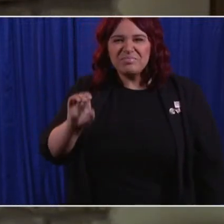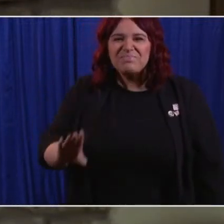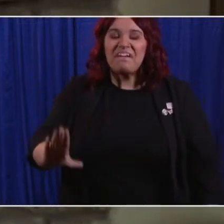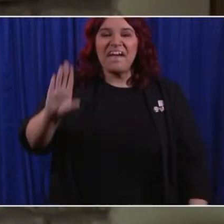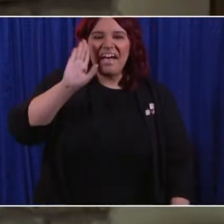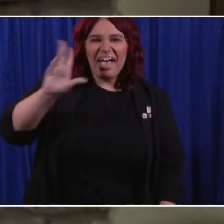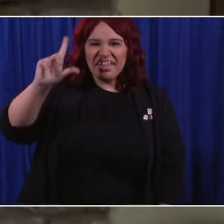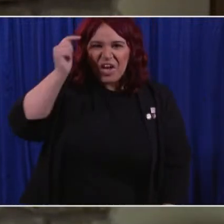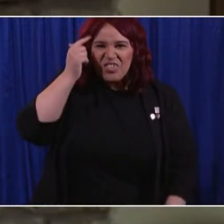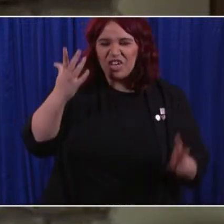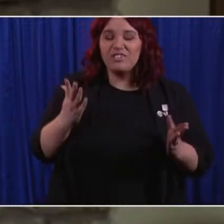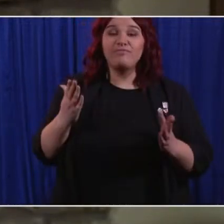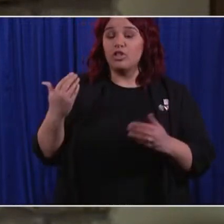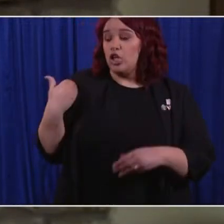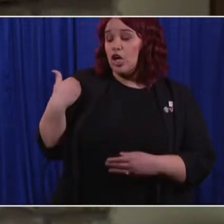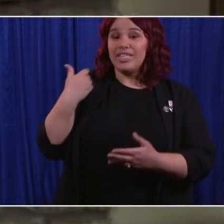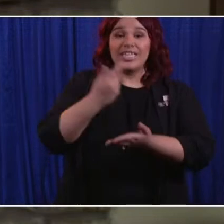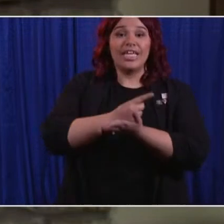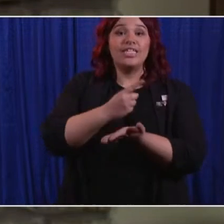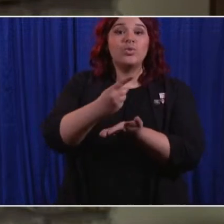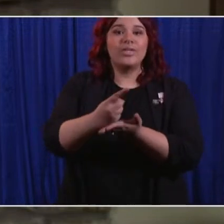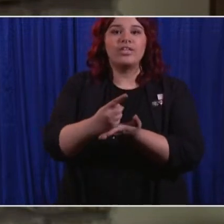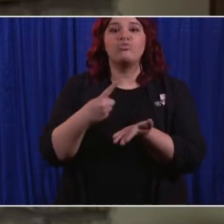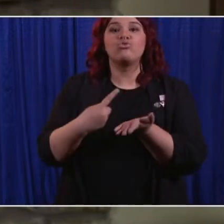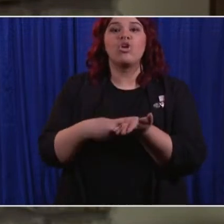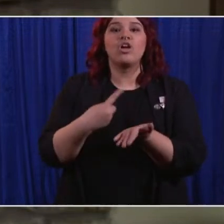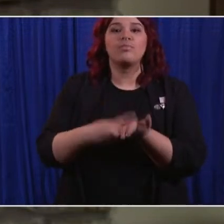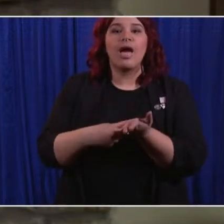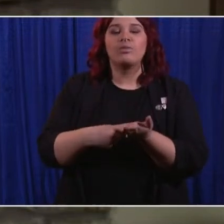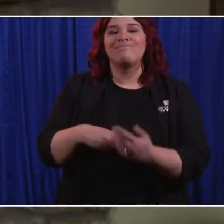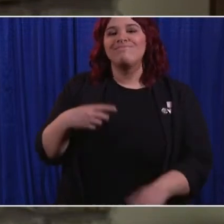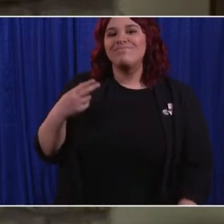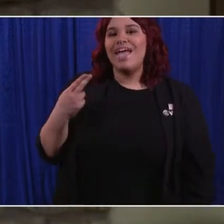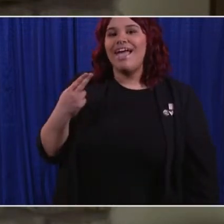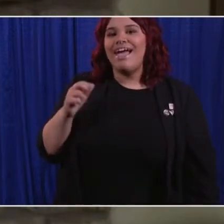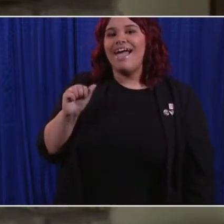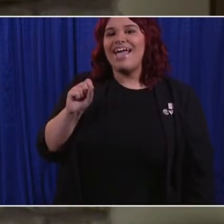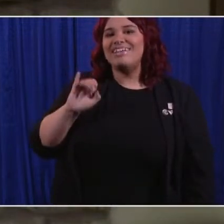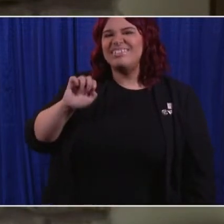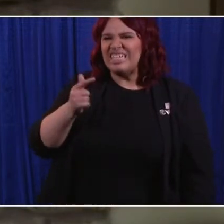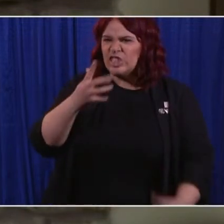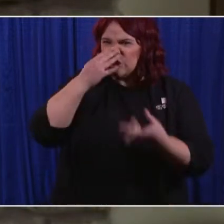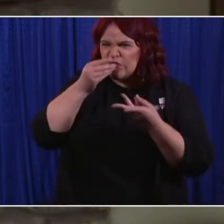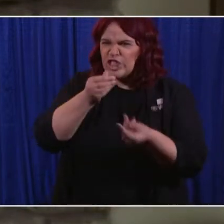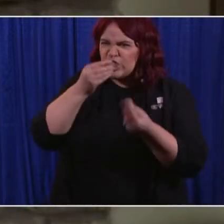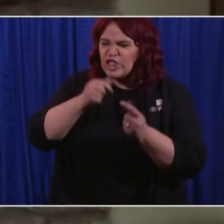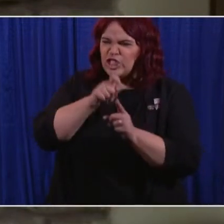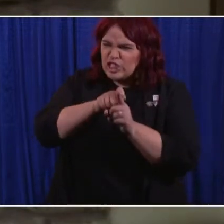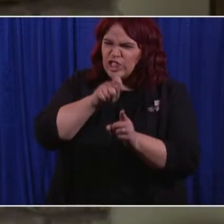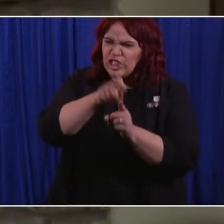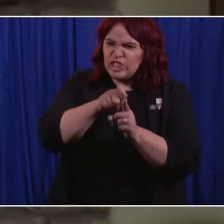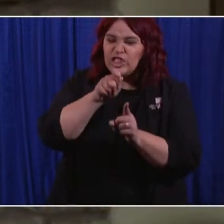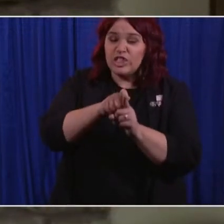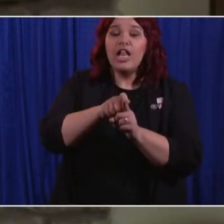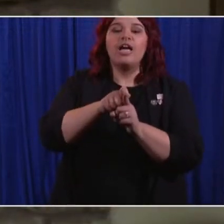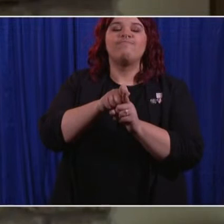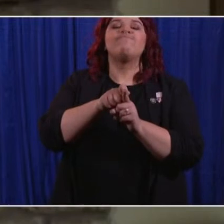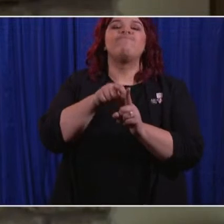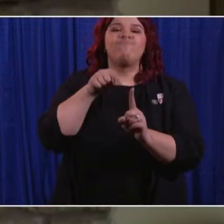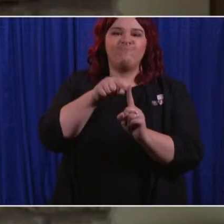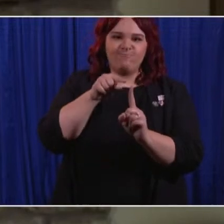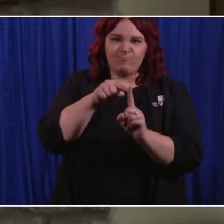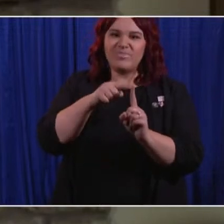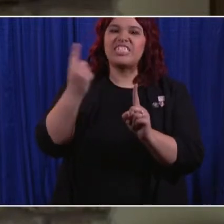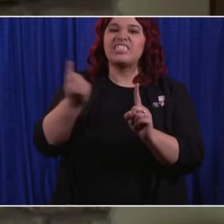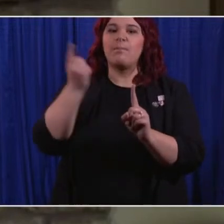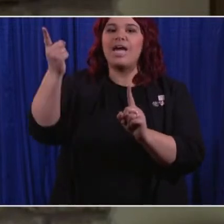with the university presidents about hazing after the death of Scott Foltz at Bowling Green. Could you tell us how that call went? We know that the presidents